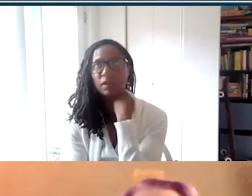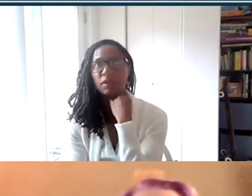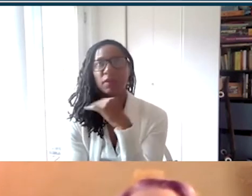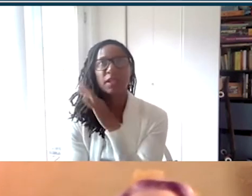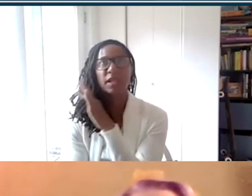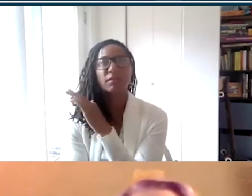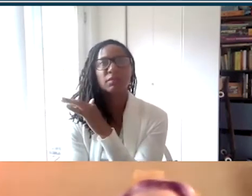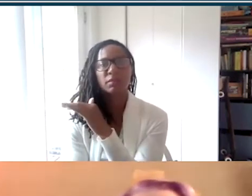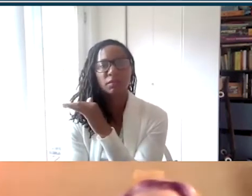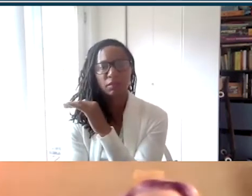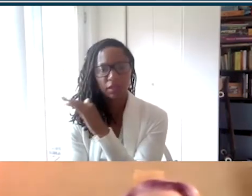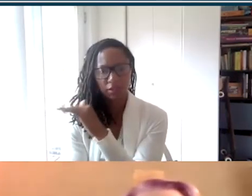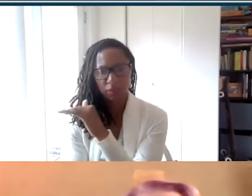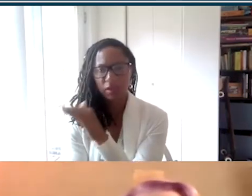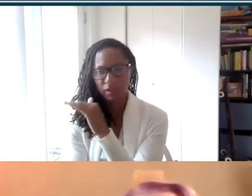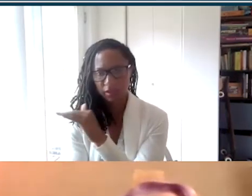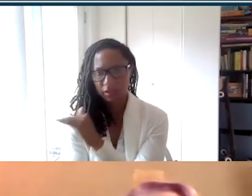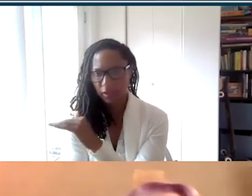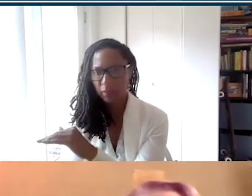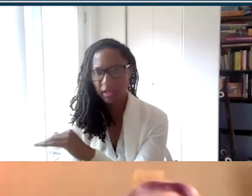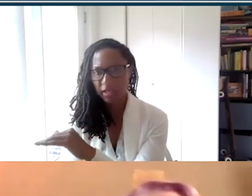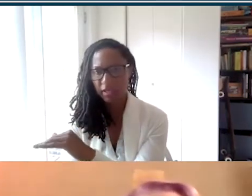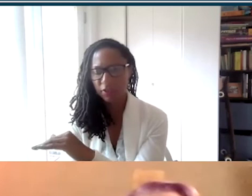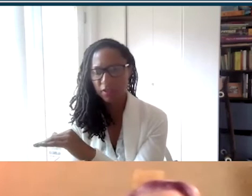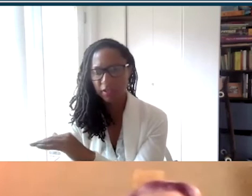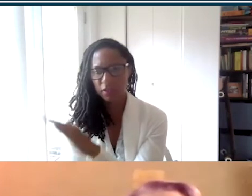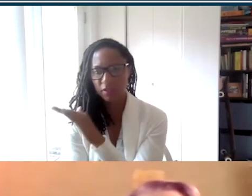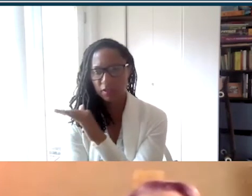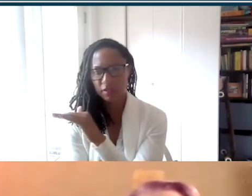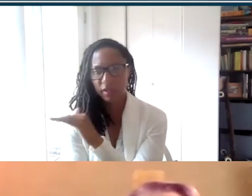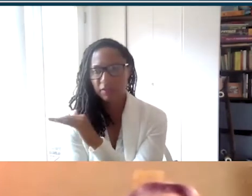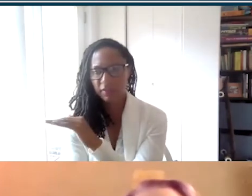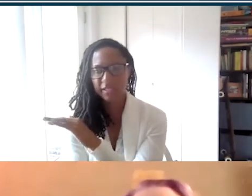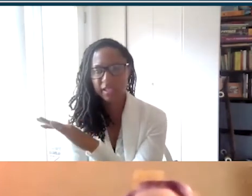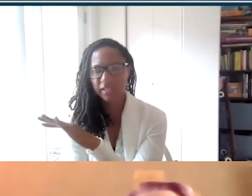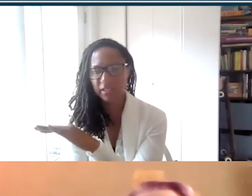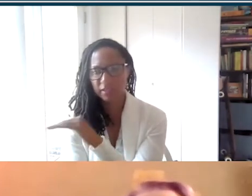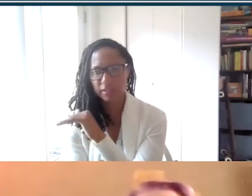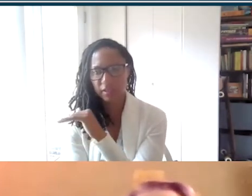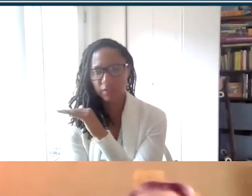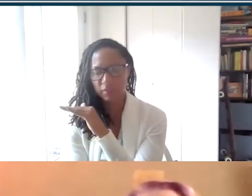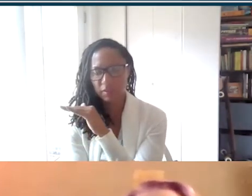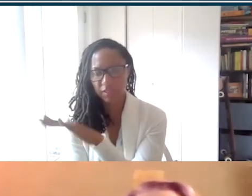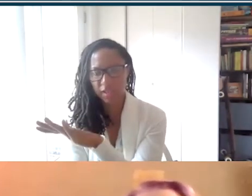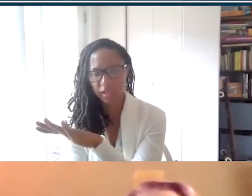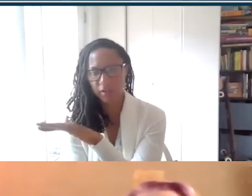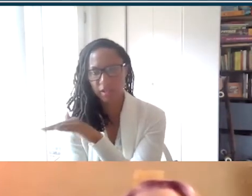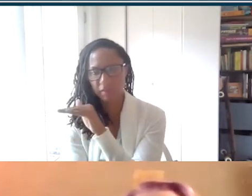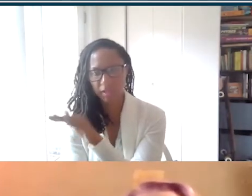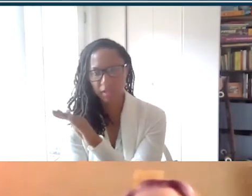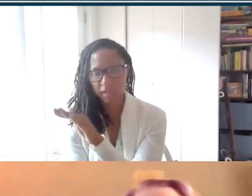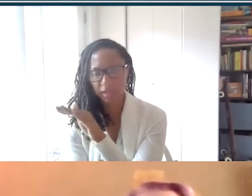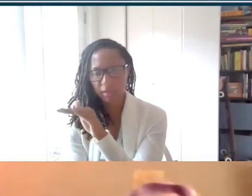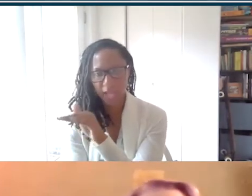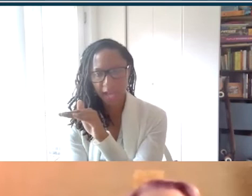naming, within this work, there's so many intersections of identities. If it's not hard